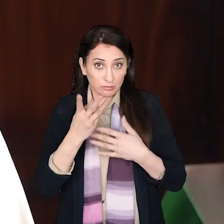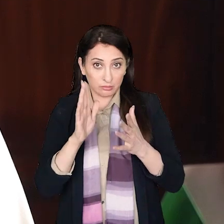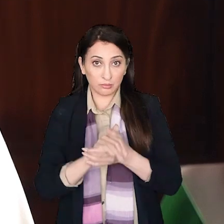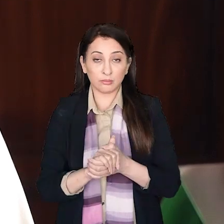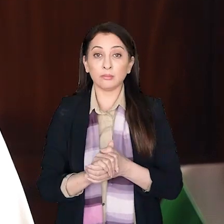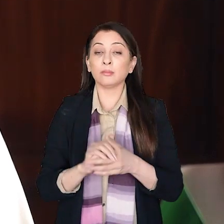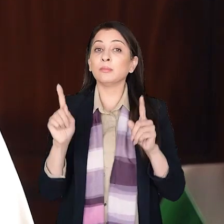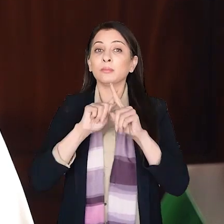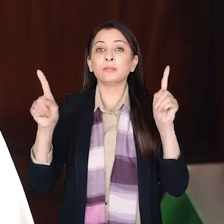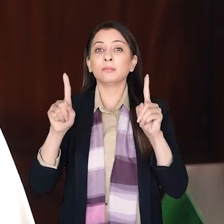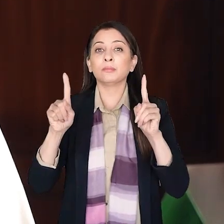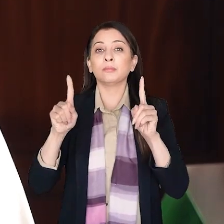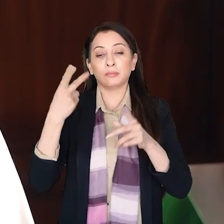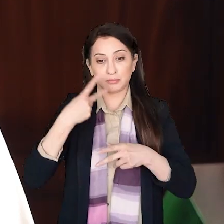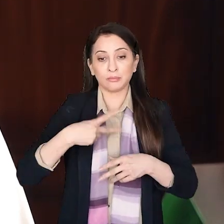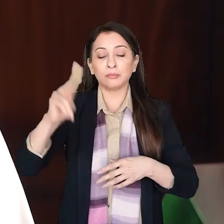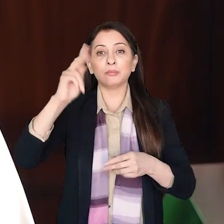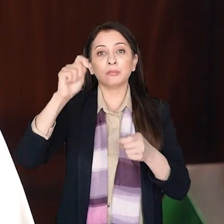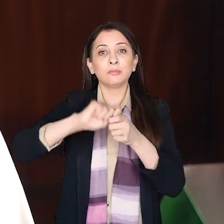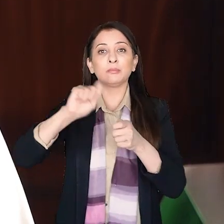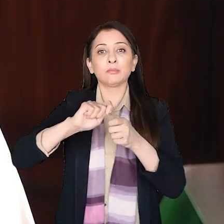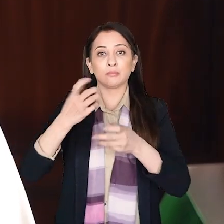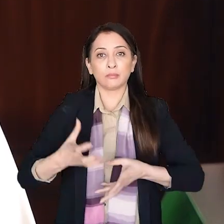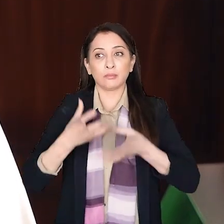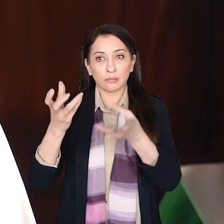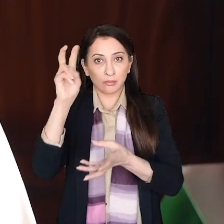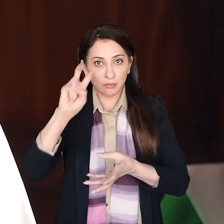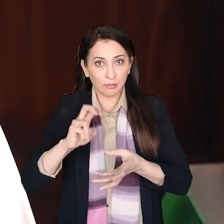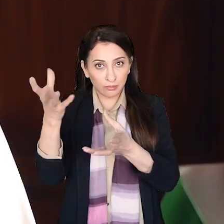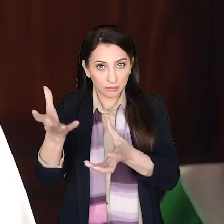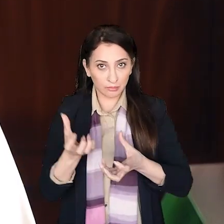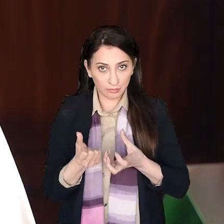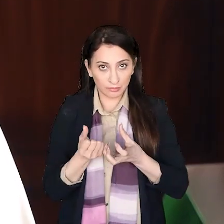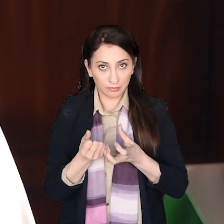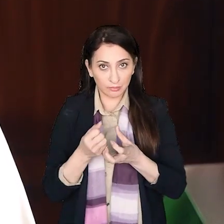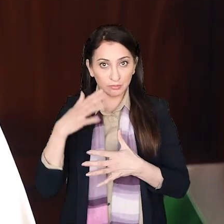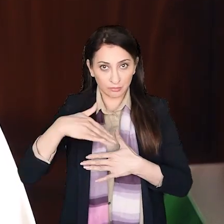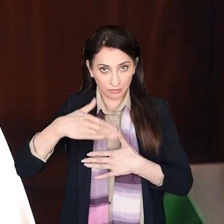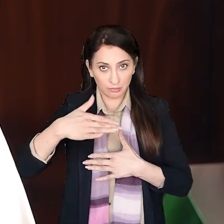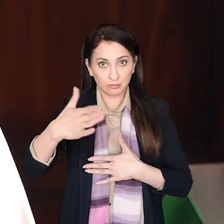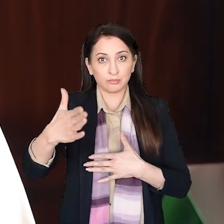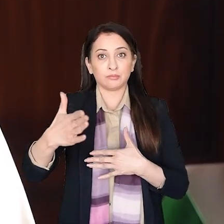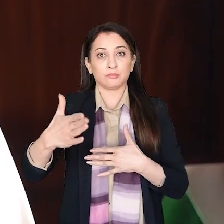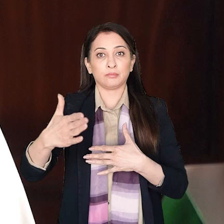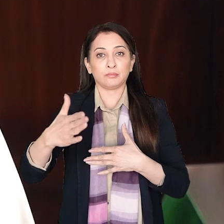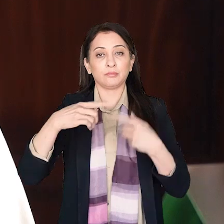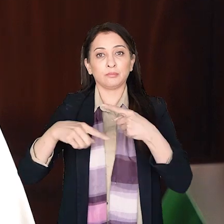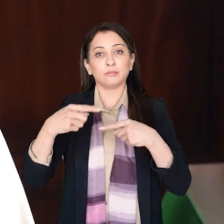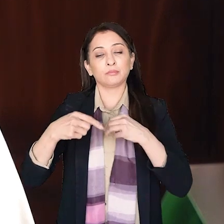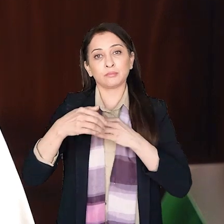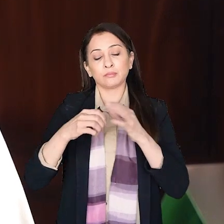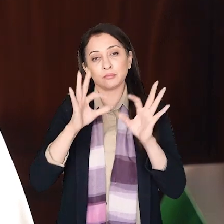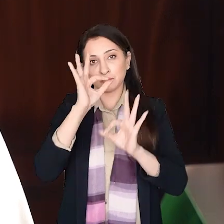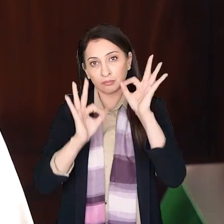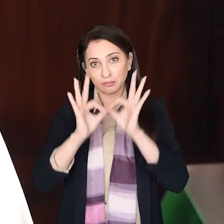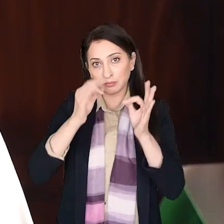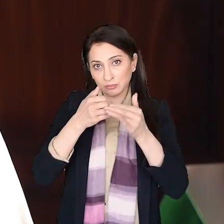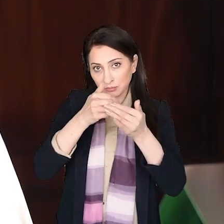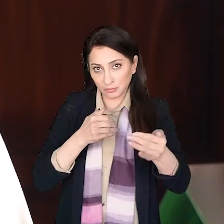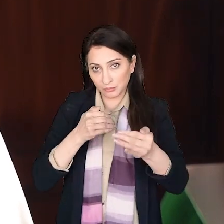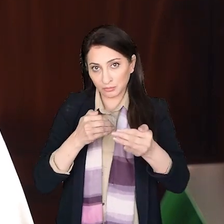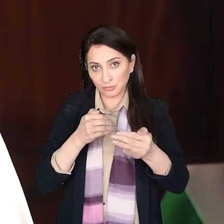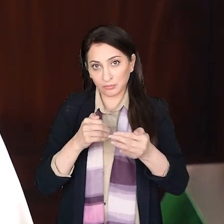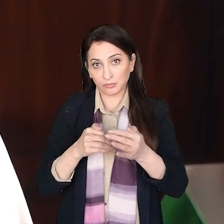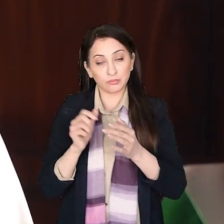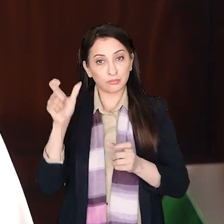sustainable manufacturing and boosting exports is the way to go forward and the way to save our nation and the way to make progress for